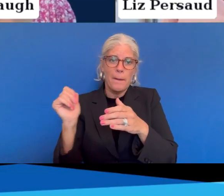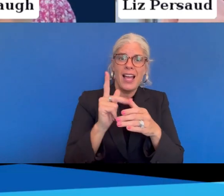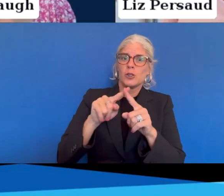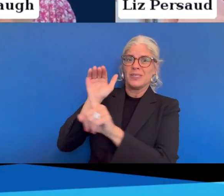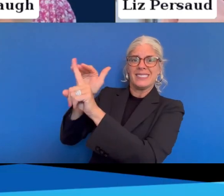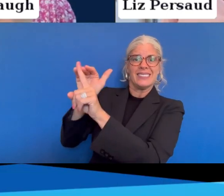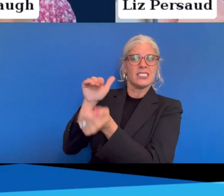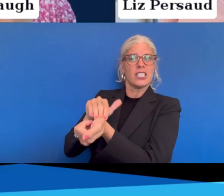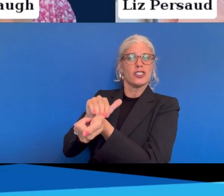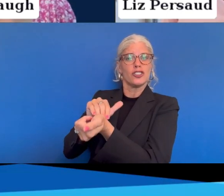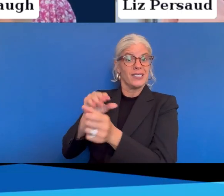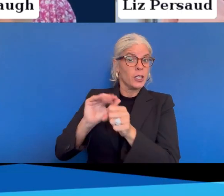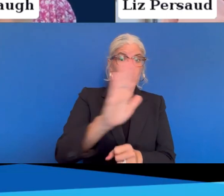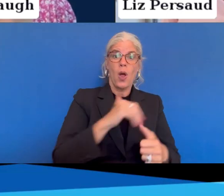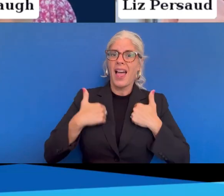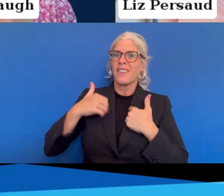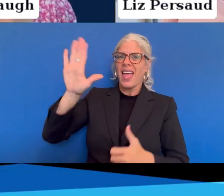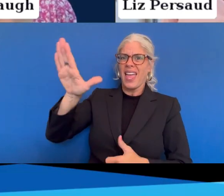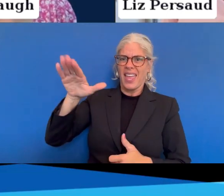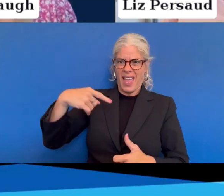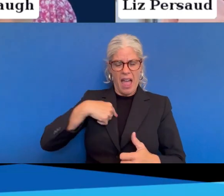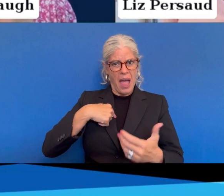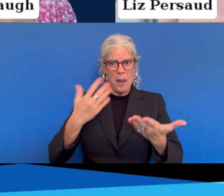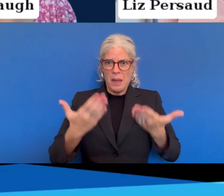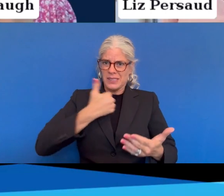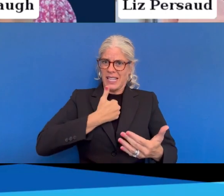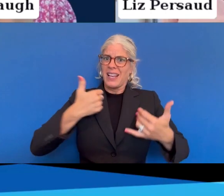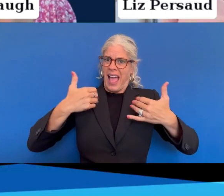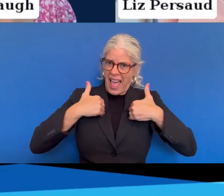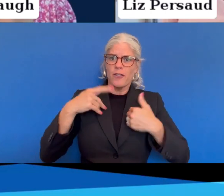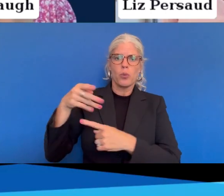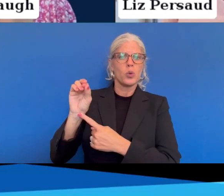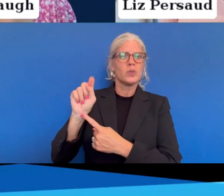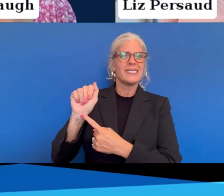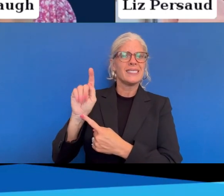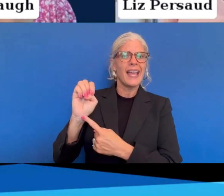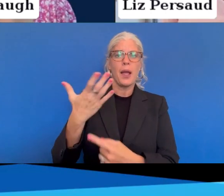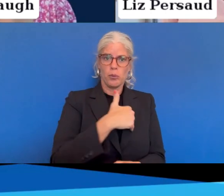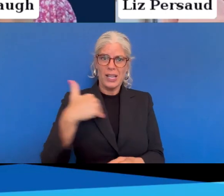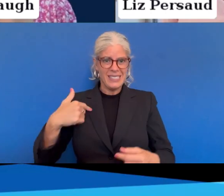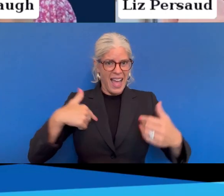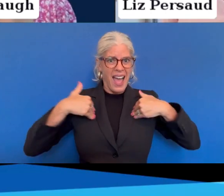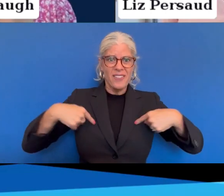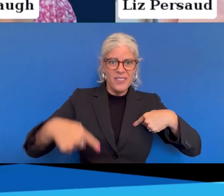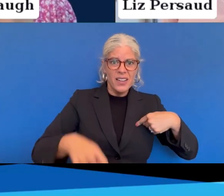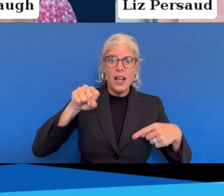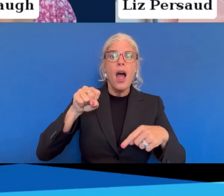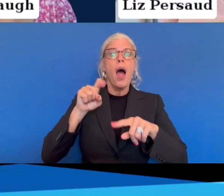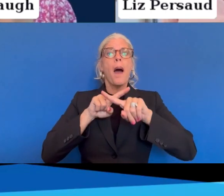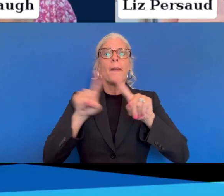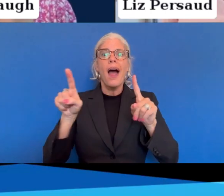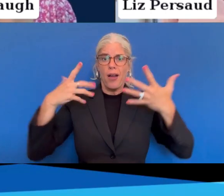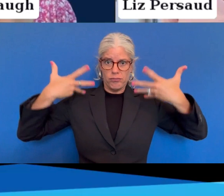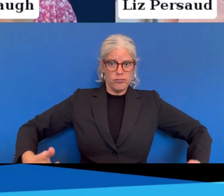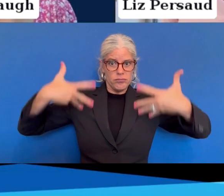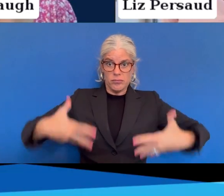continuity doctors in your life to say, hey, wait a second, I also have a prostate and a breast, and there's all the rest of me. Can